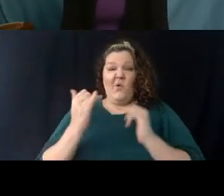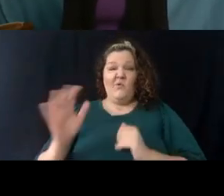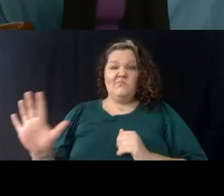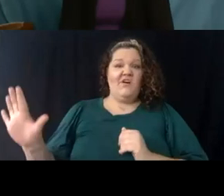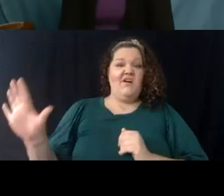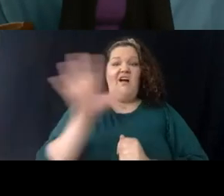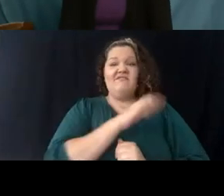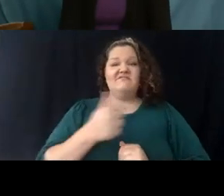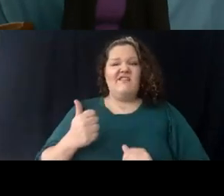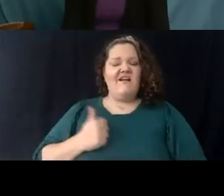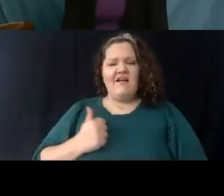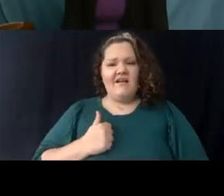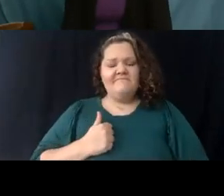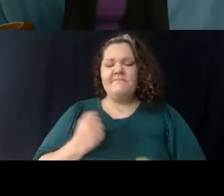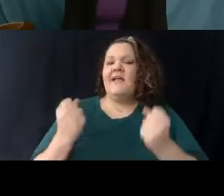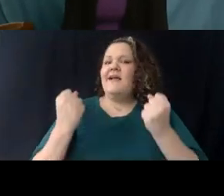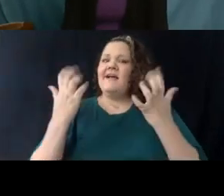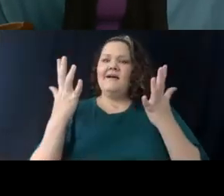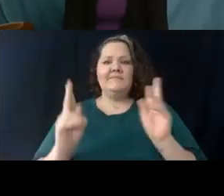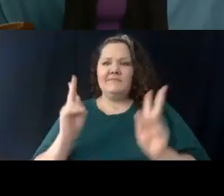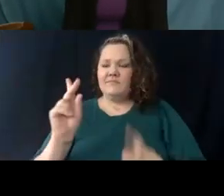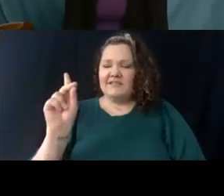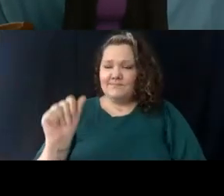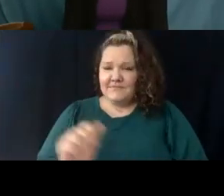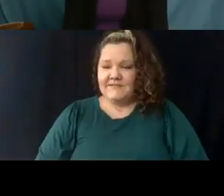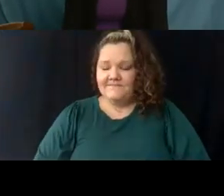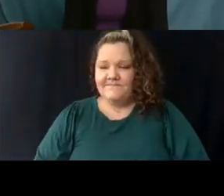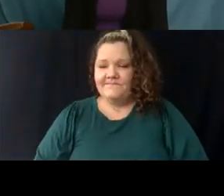health and cause disabilities.